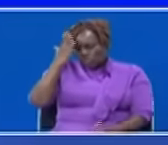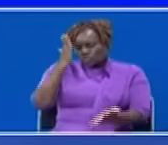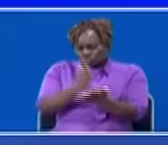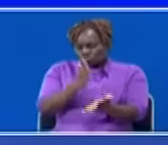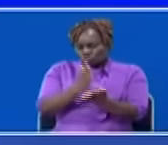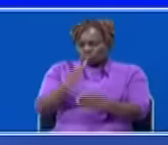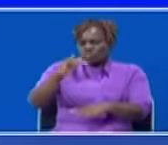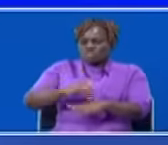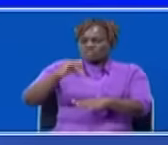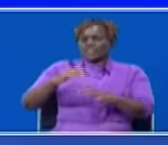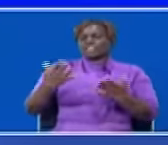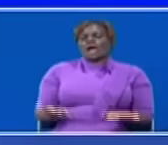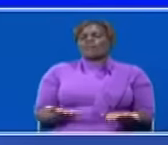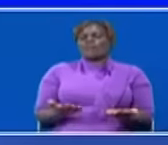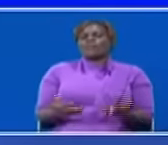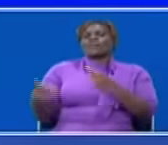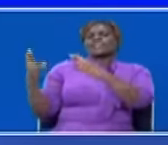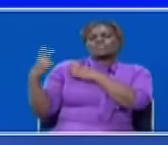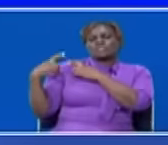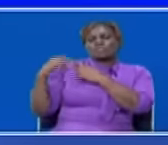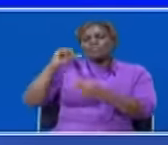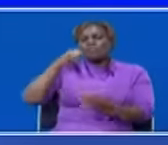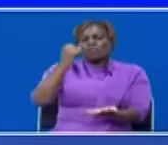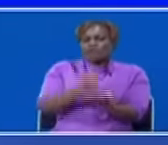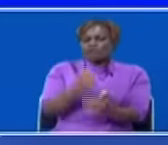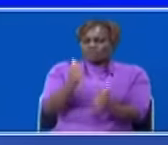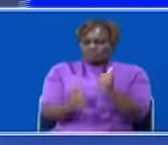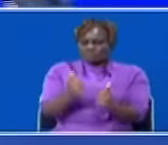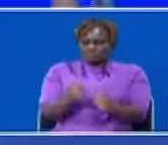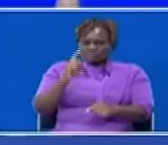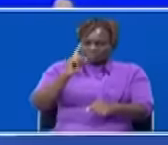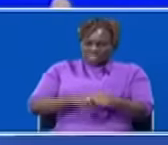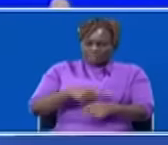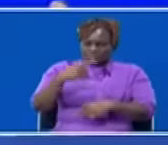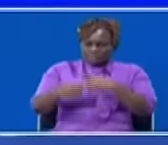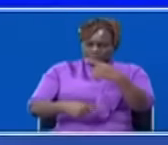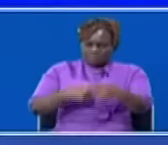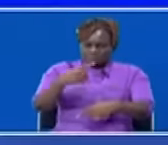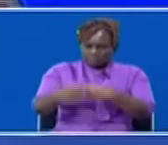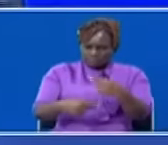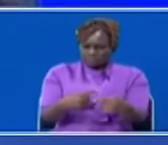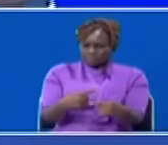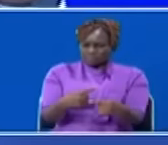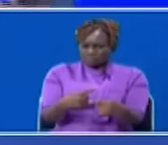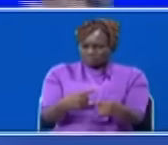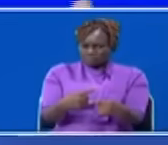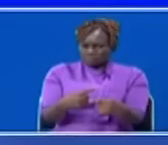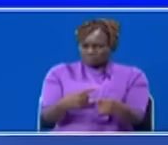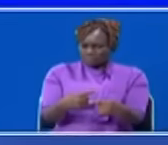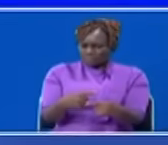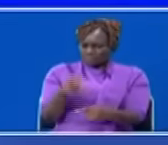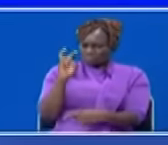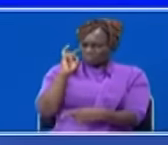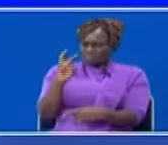going to be the responsibilities of these new officers. But now as they evolve, you can